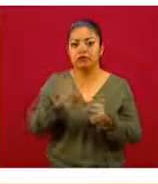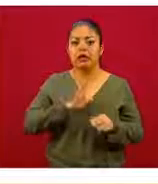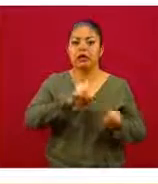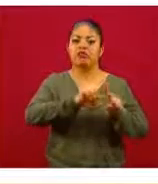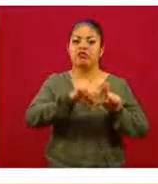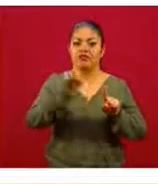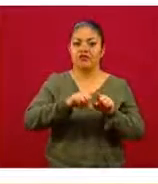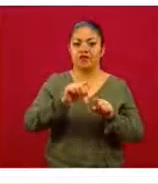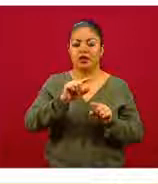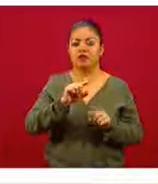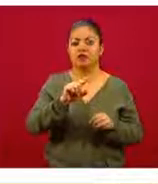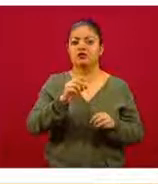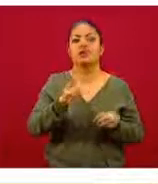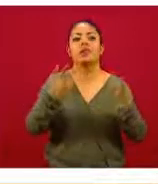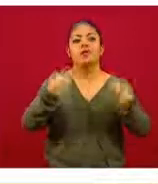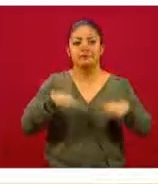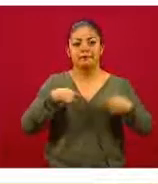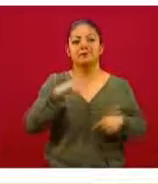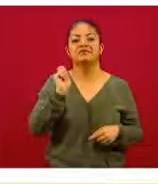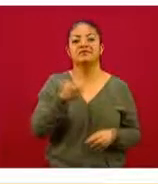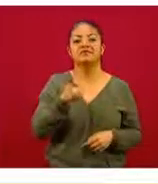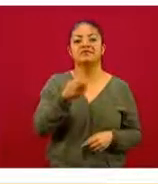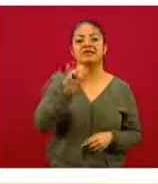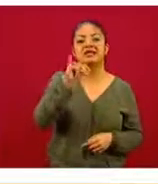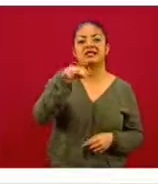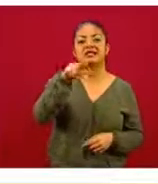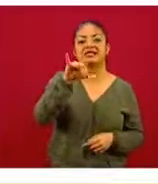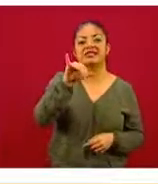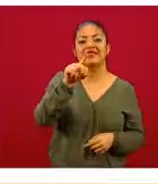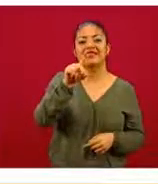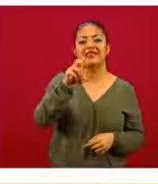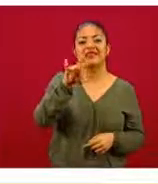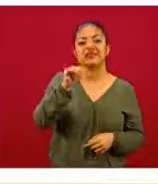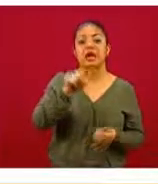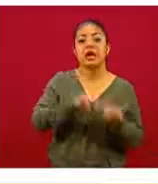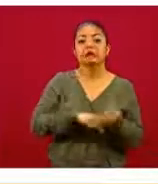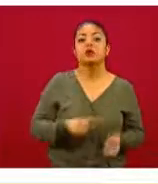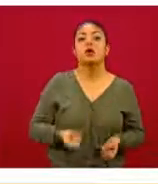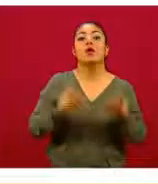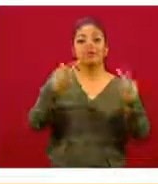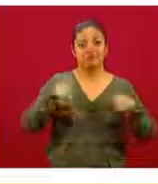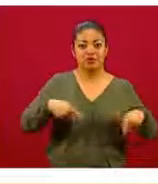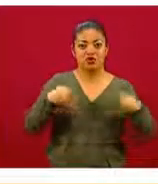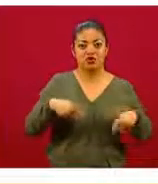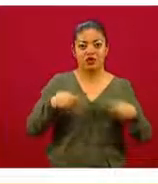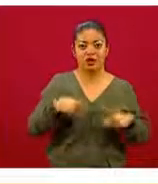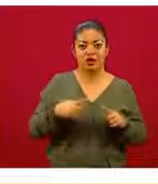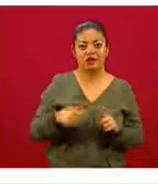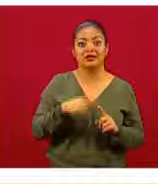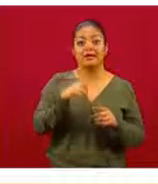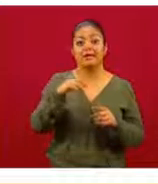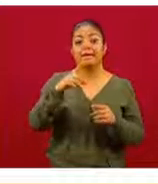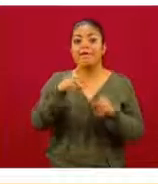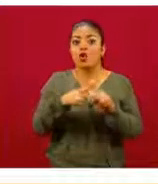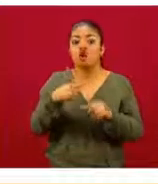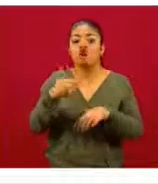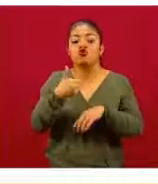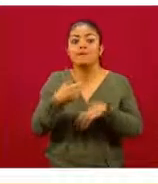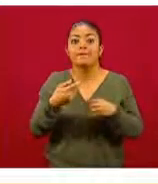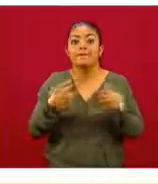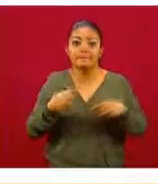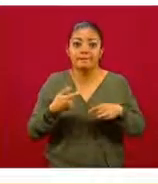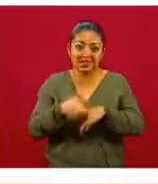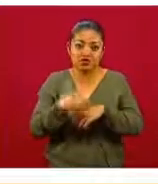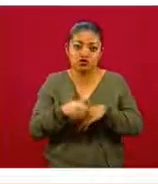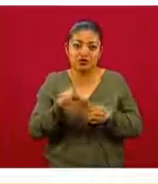can compare states. We can see how people with states with more population are darker